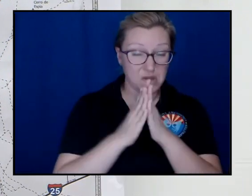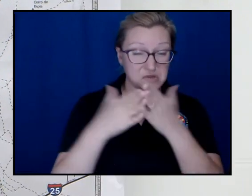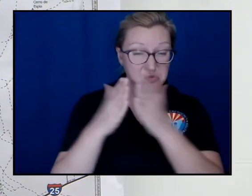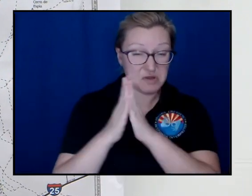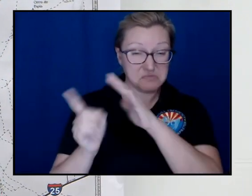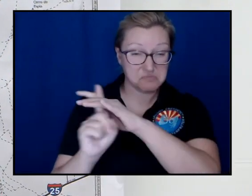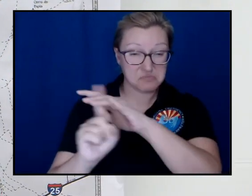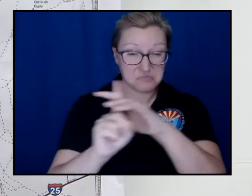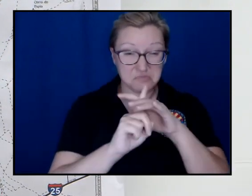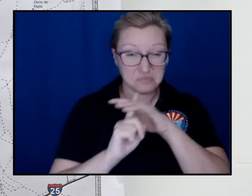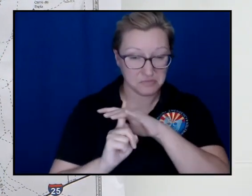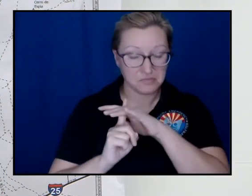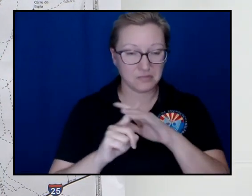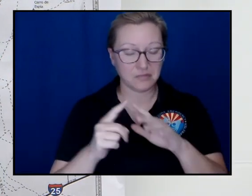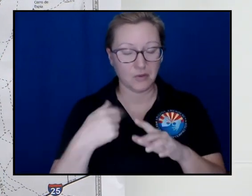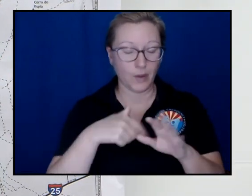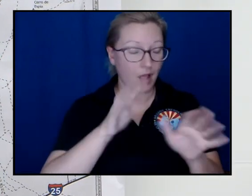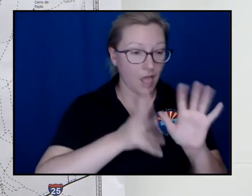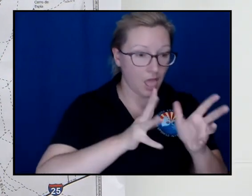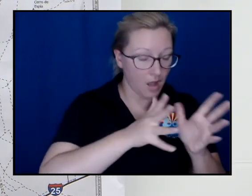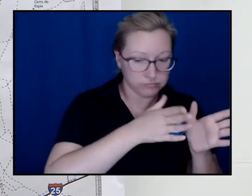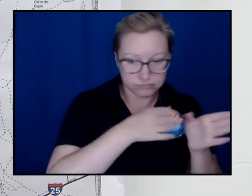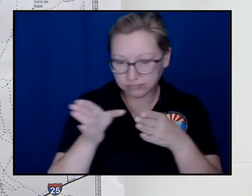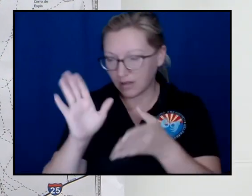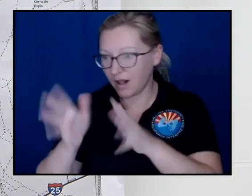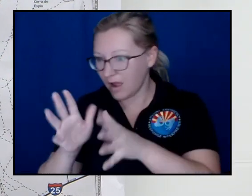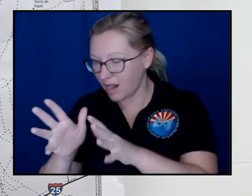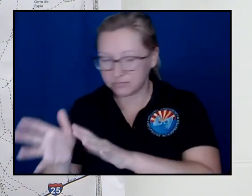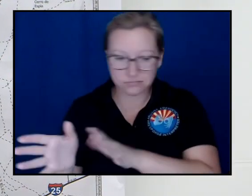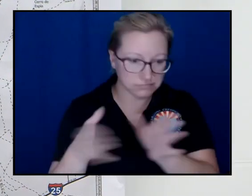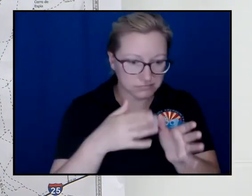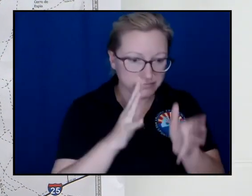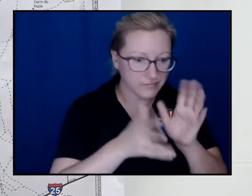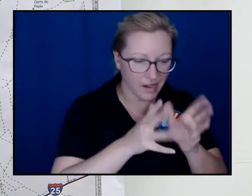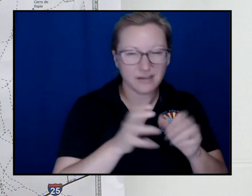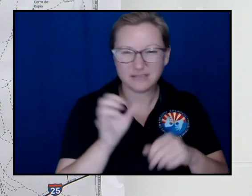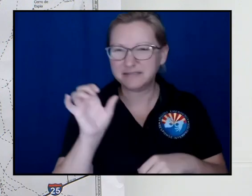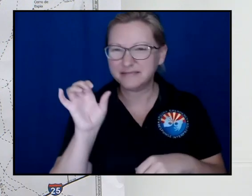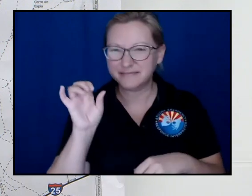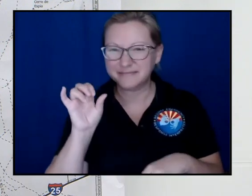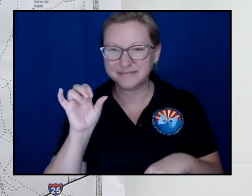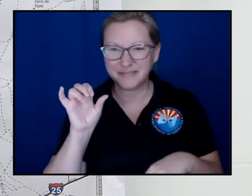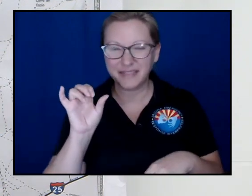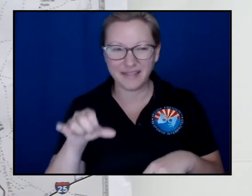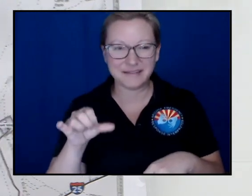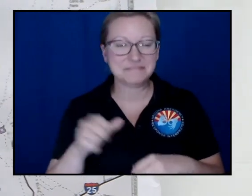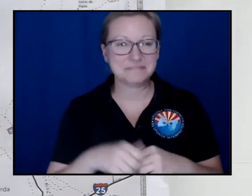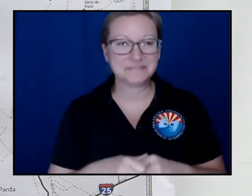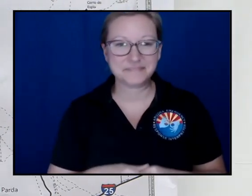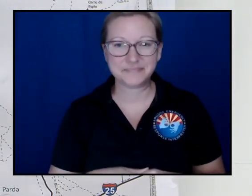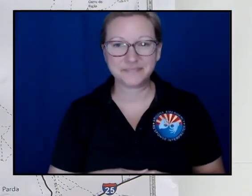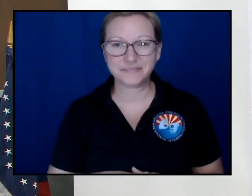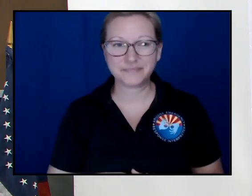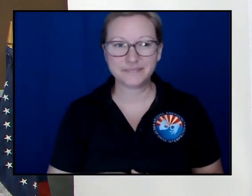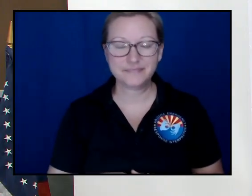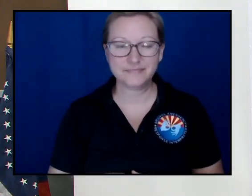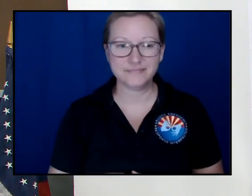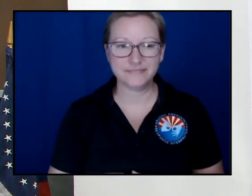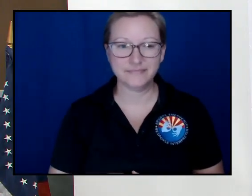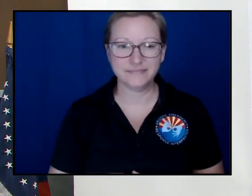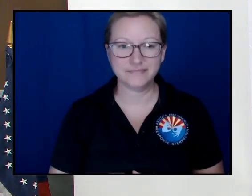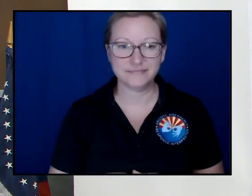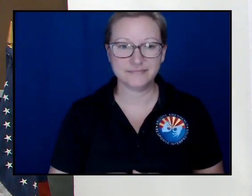their efforts to the public needs there, whatever requests are coming in. So going into